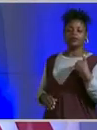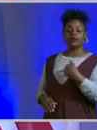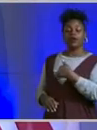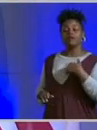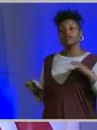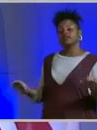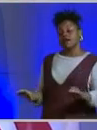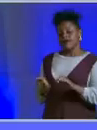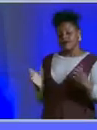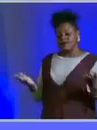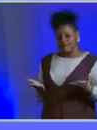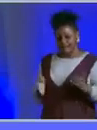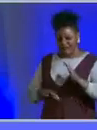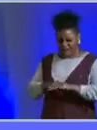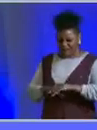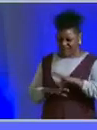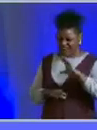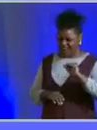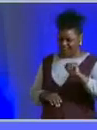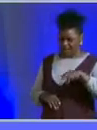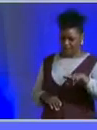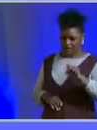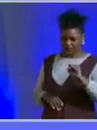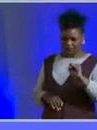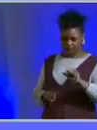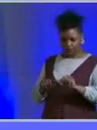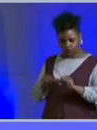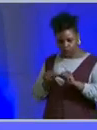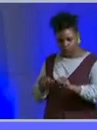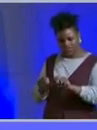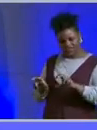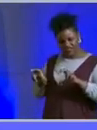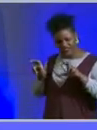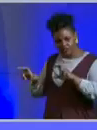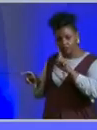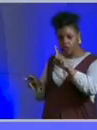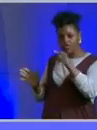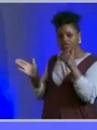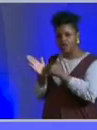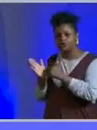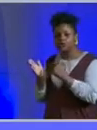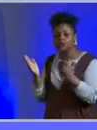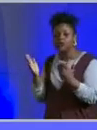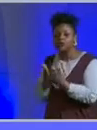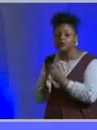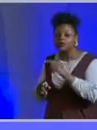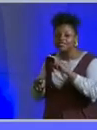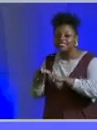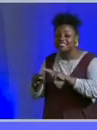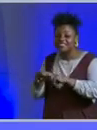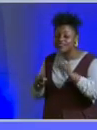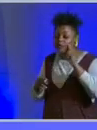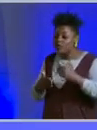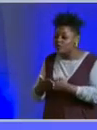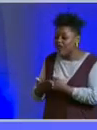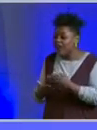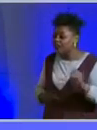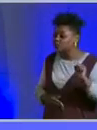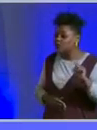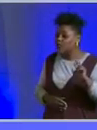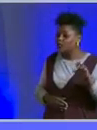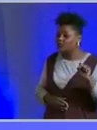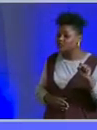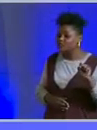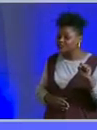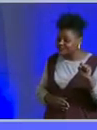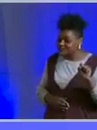on one of the slides here, we've continued to invest in creating 1,000 new seats across the city for infants and toddlers to make sure